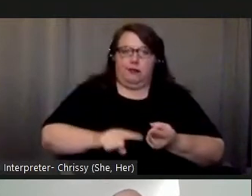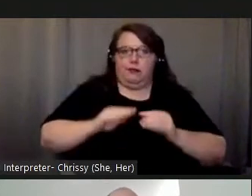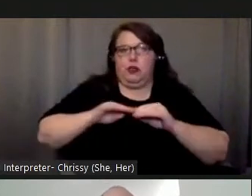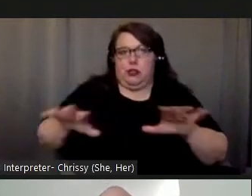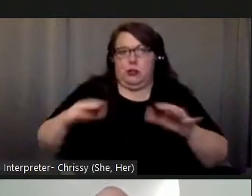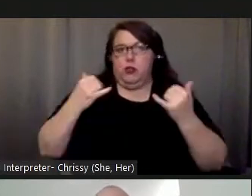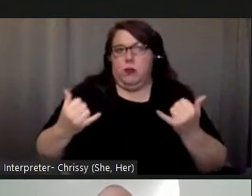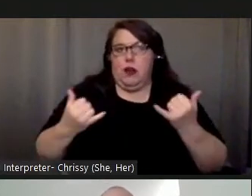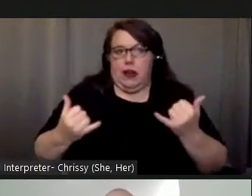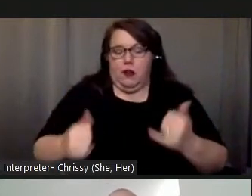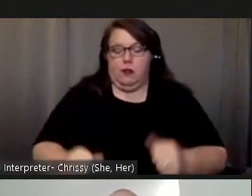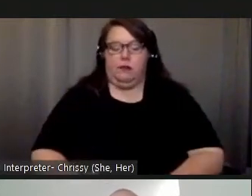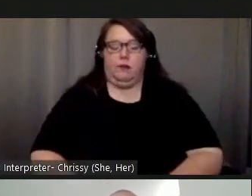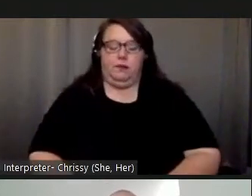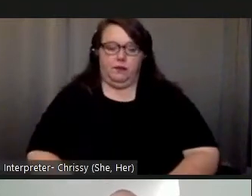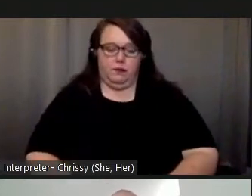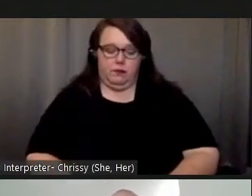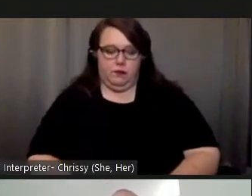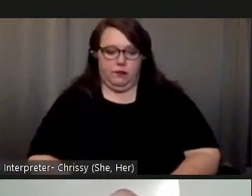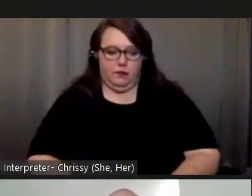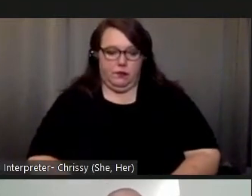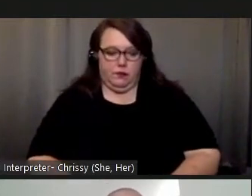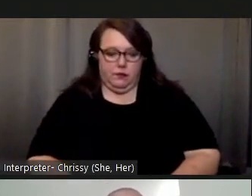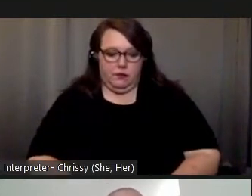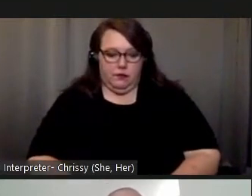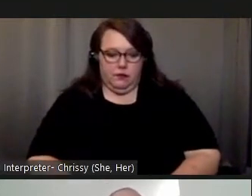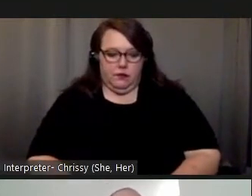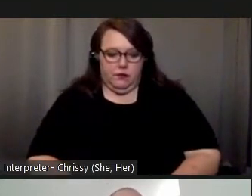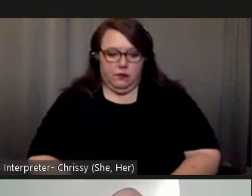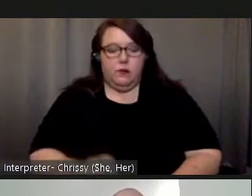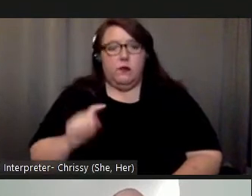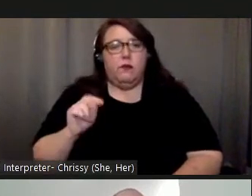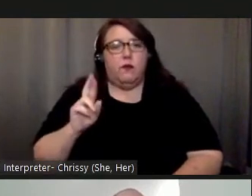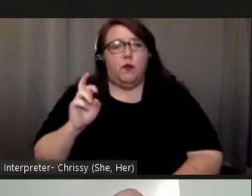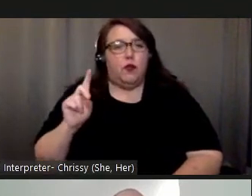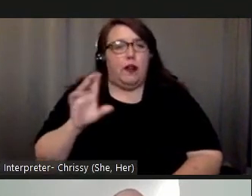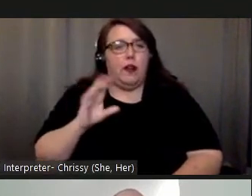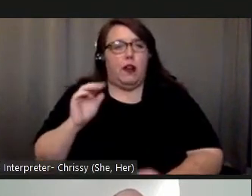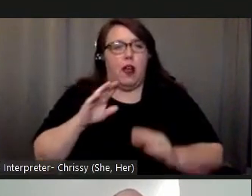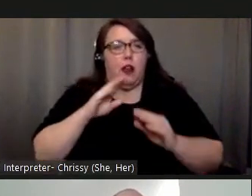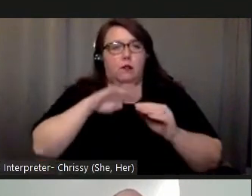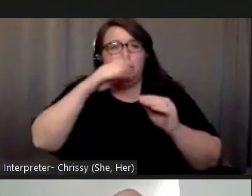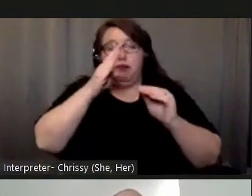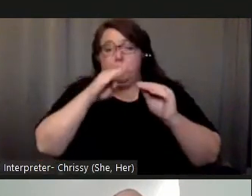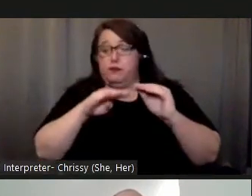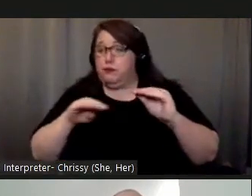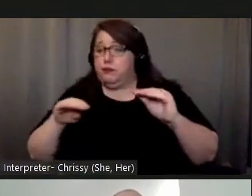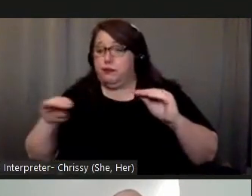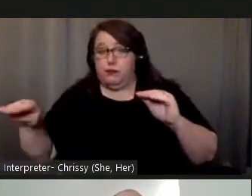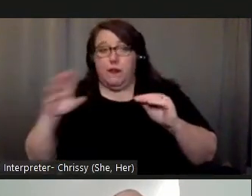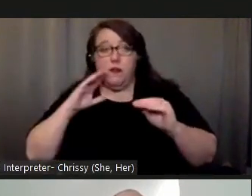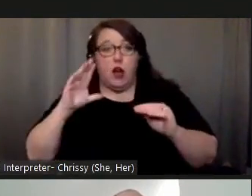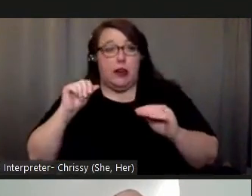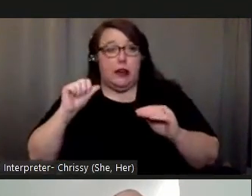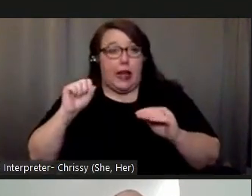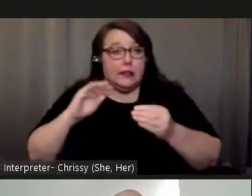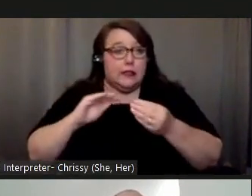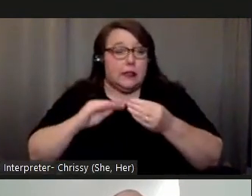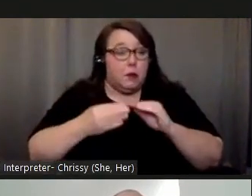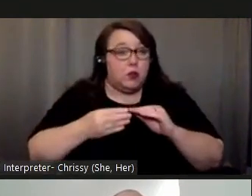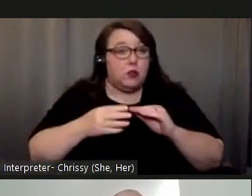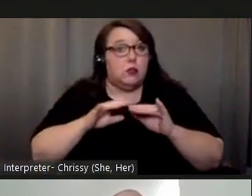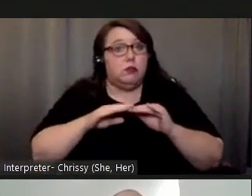far as our trends and leveling out in cases and hospitalizations, at this point, we don't have